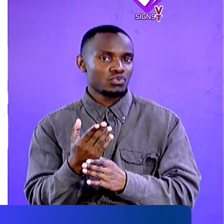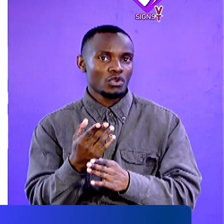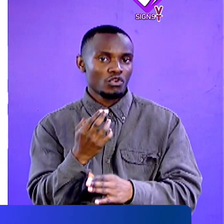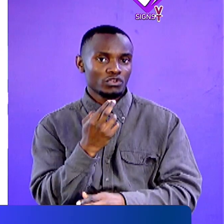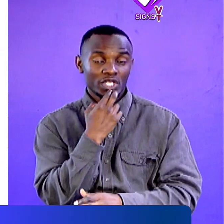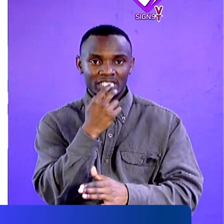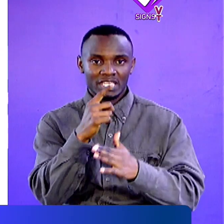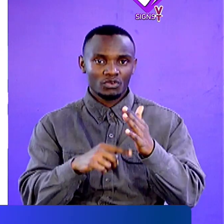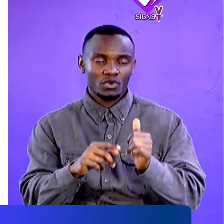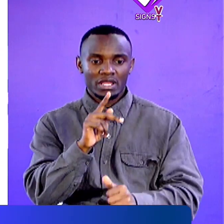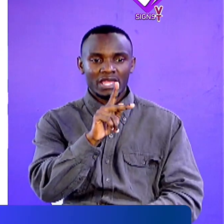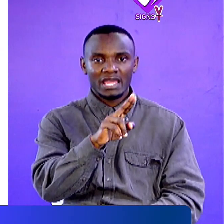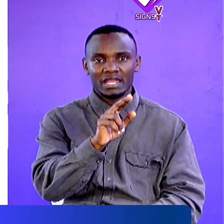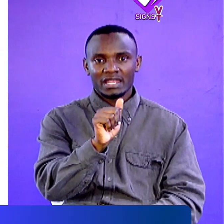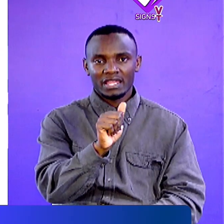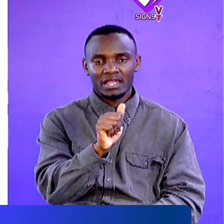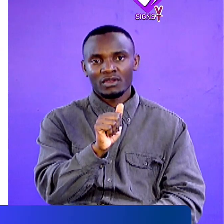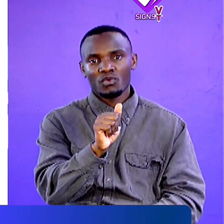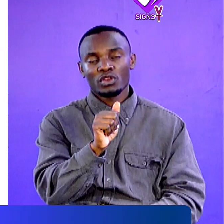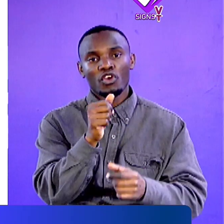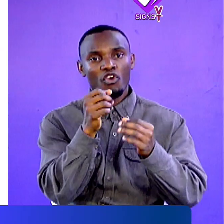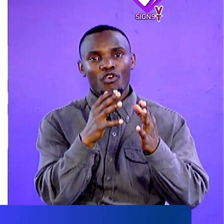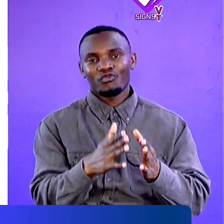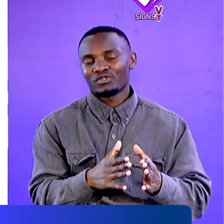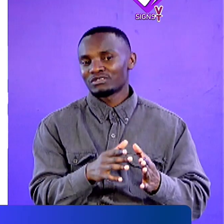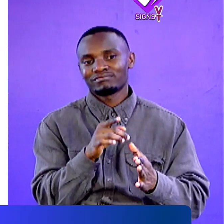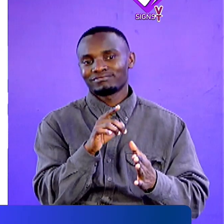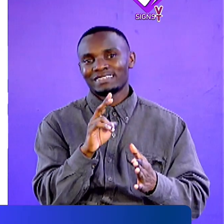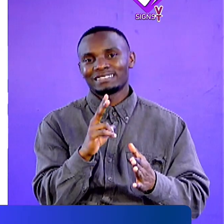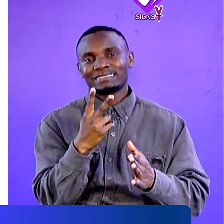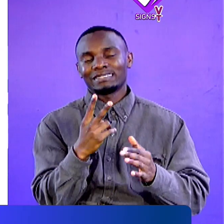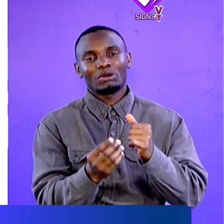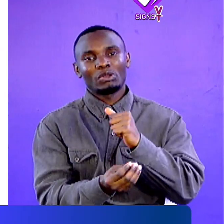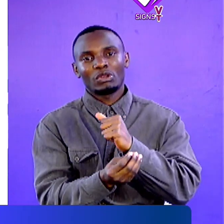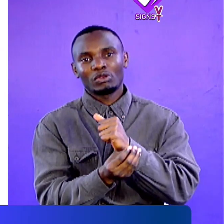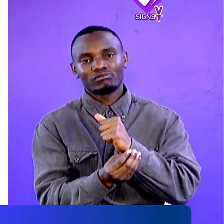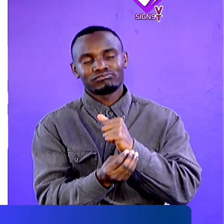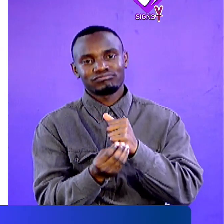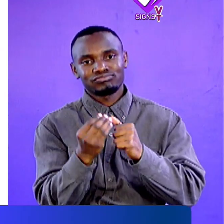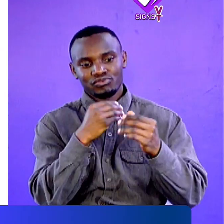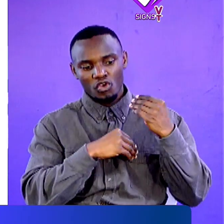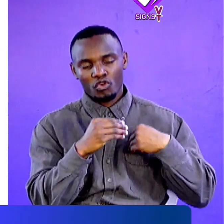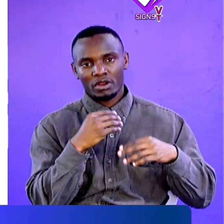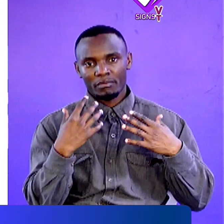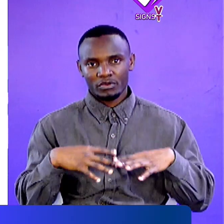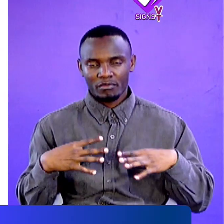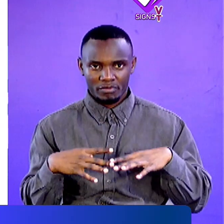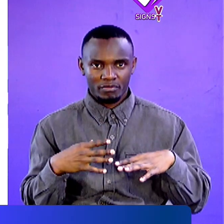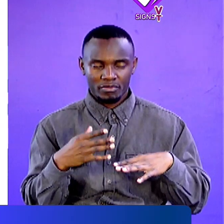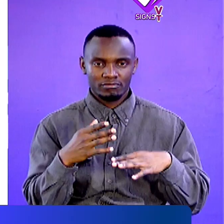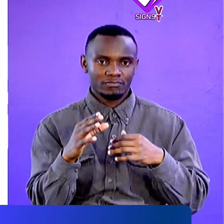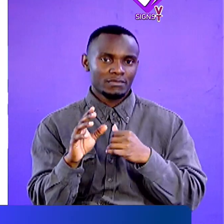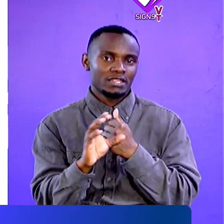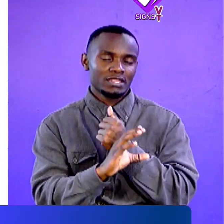officers second most corrupt among professional groups at 17.3%. That is on page 17